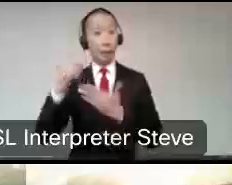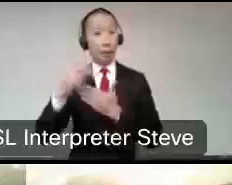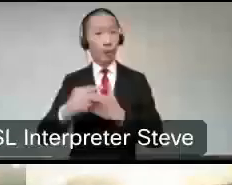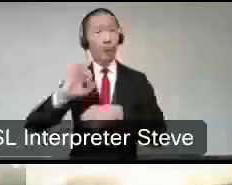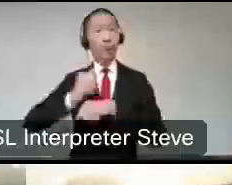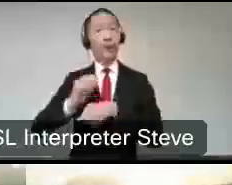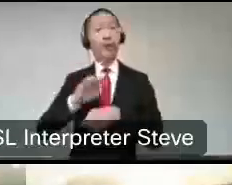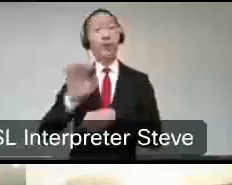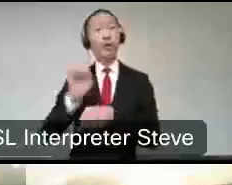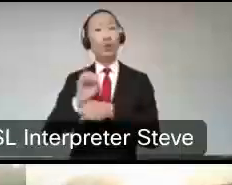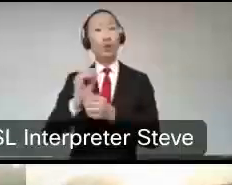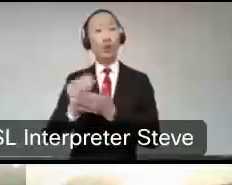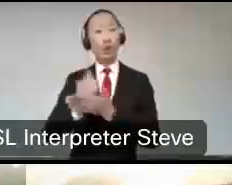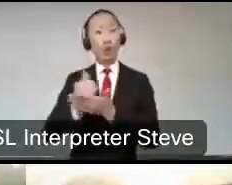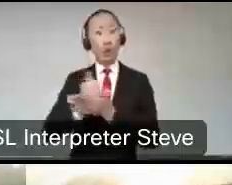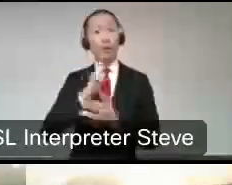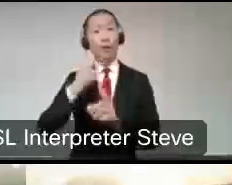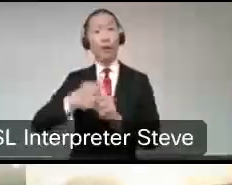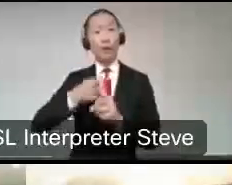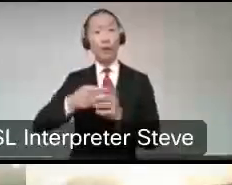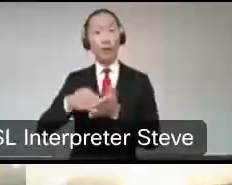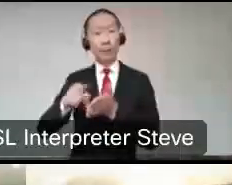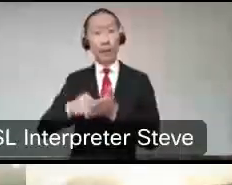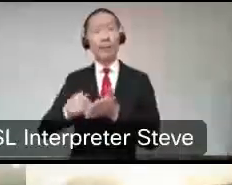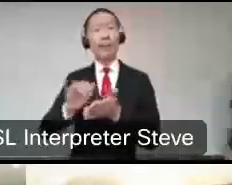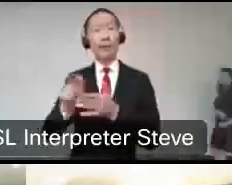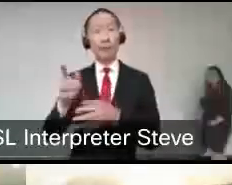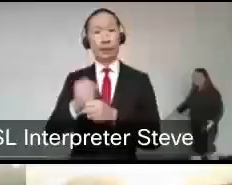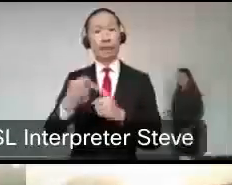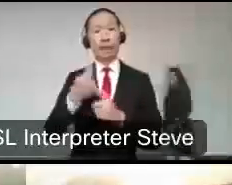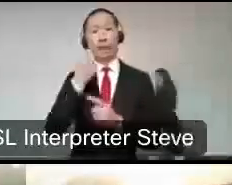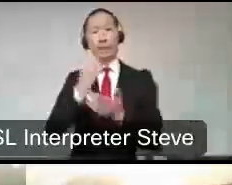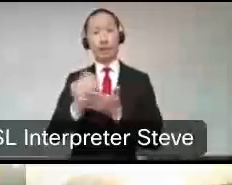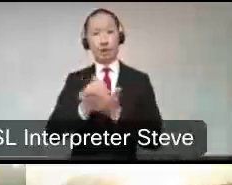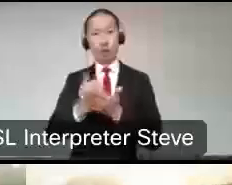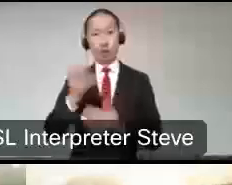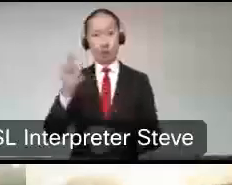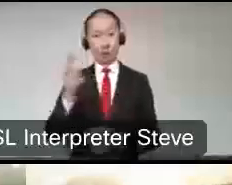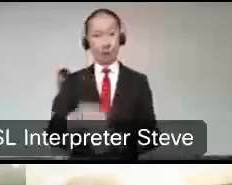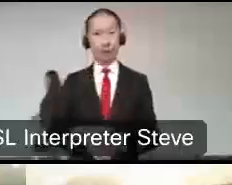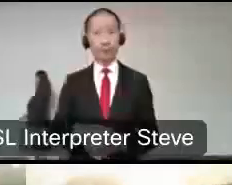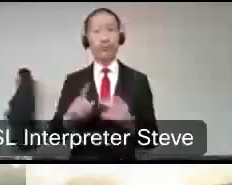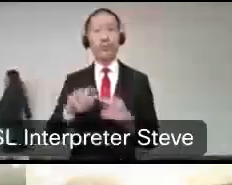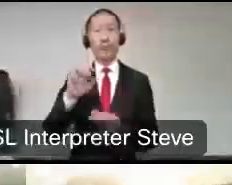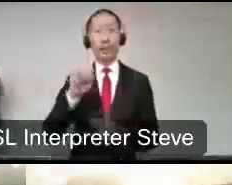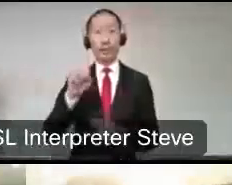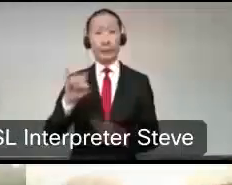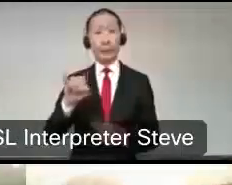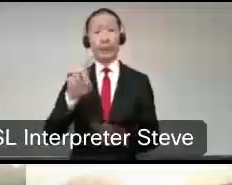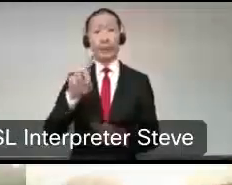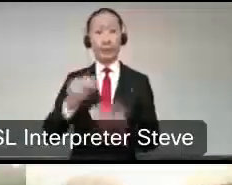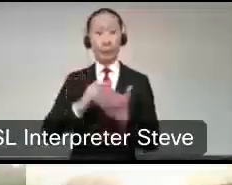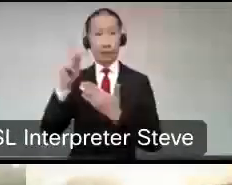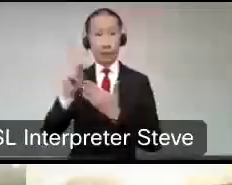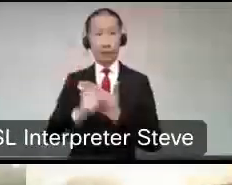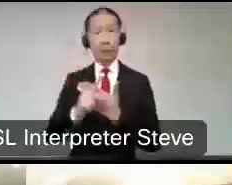on your working earnings, where your monthly payment is derived from your recent earnings history. And the SSI disability program